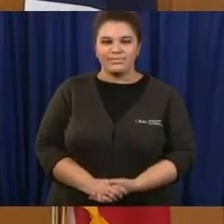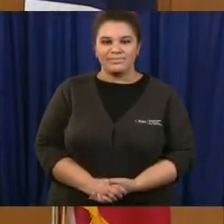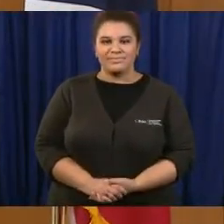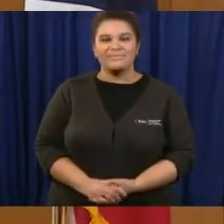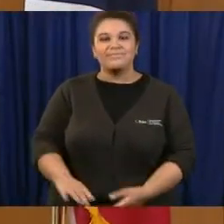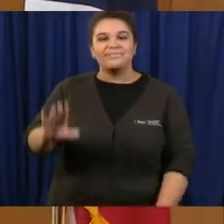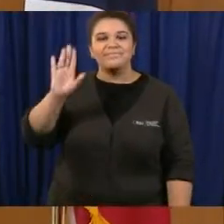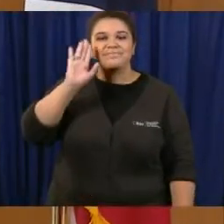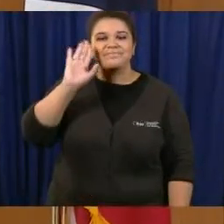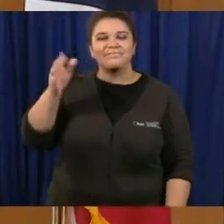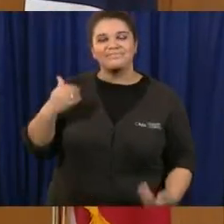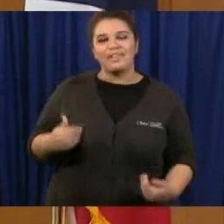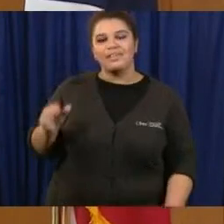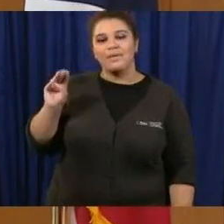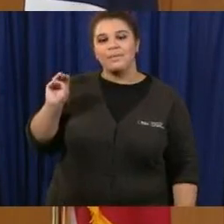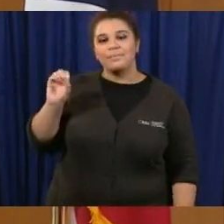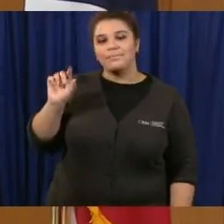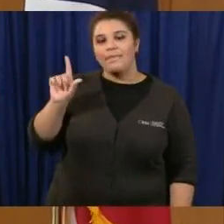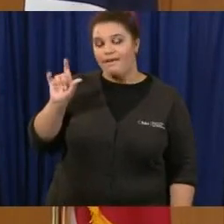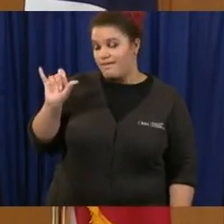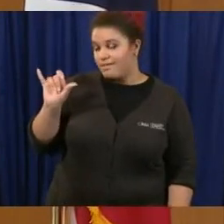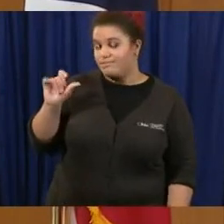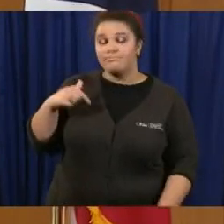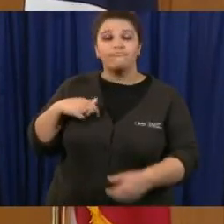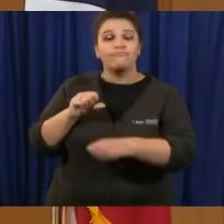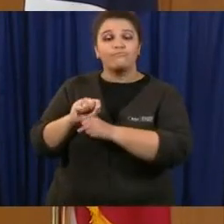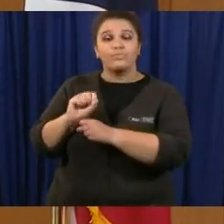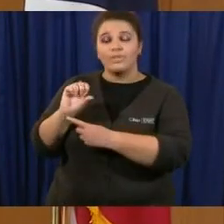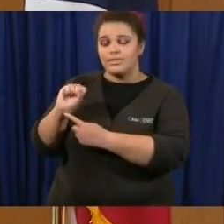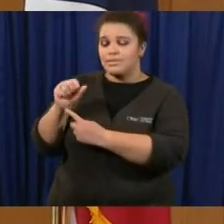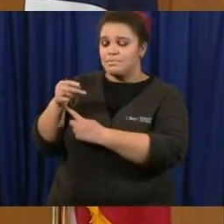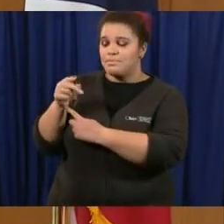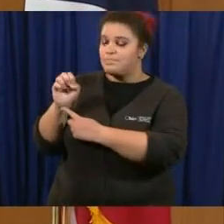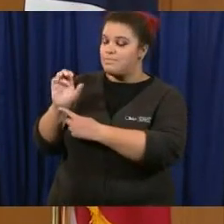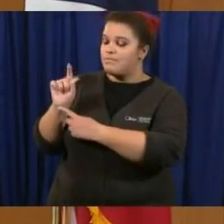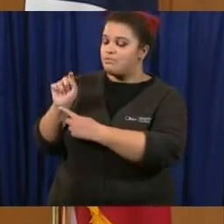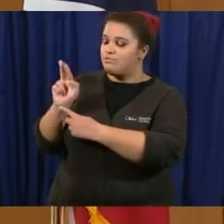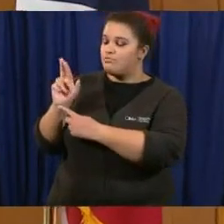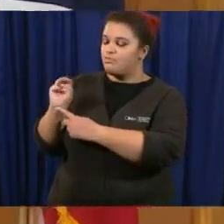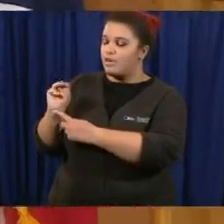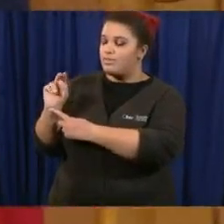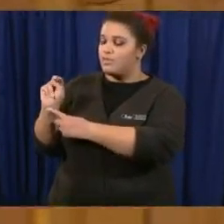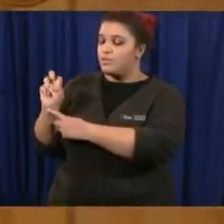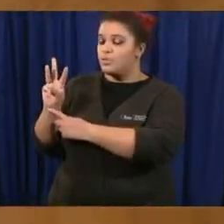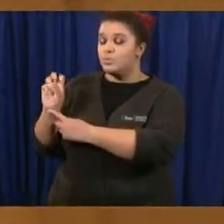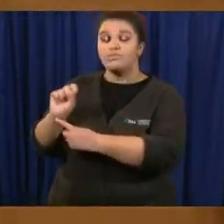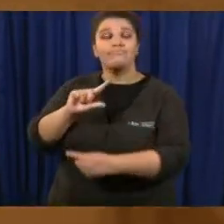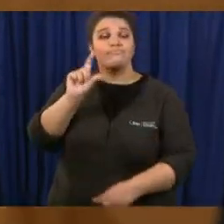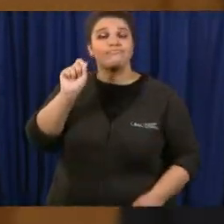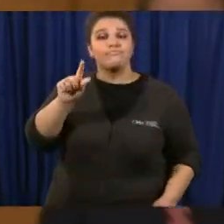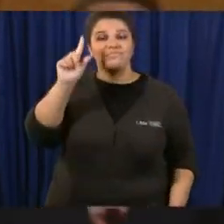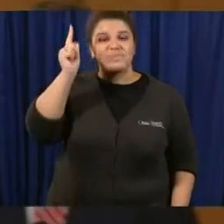Hi, this is Molly Martinez with Spectrum News. My question is for the Lieutenant Governor.